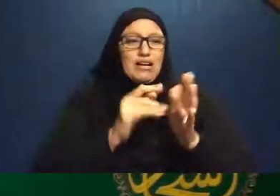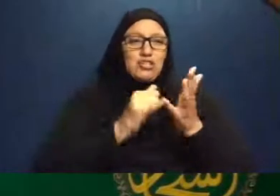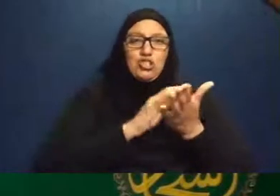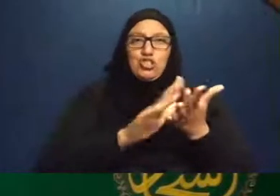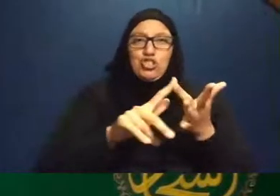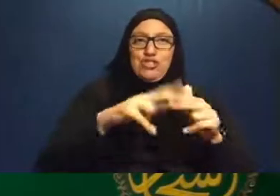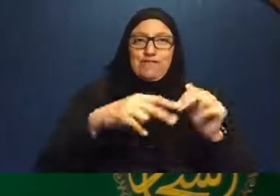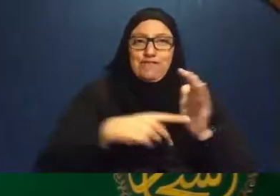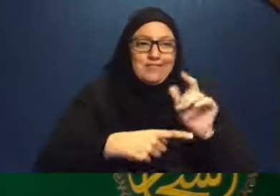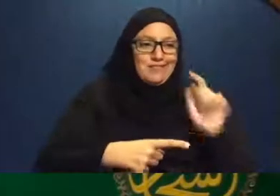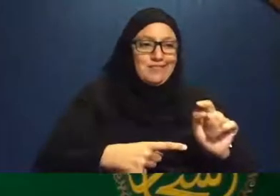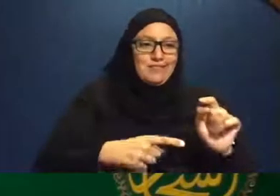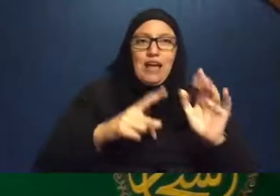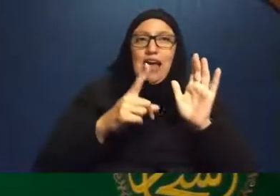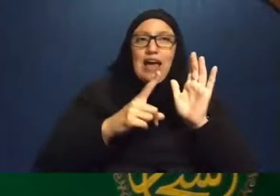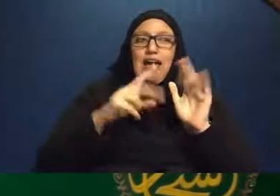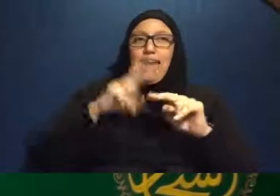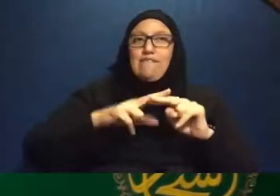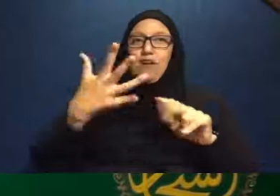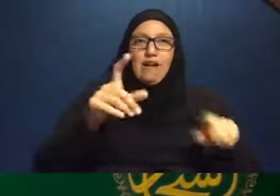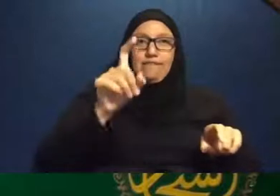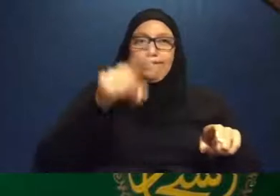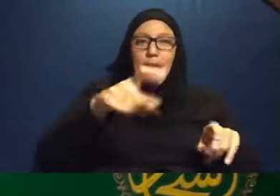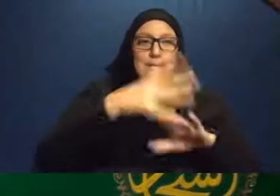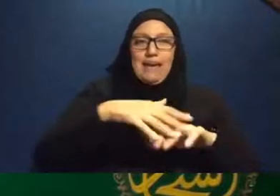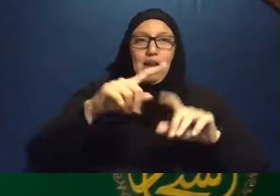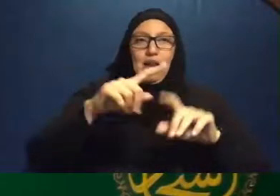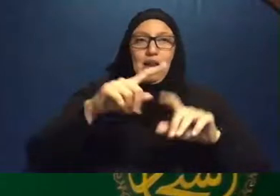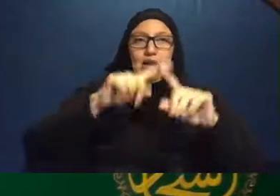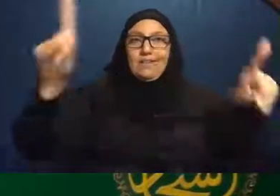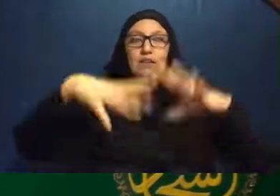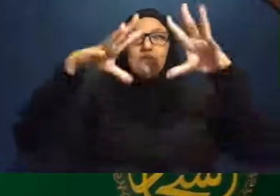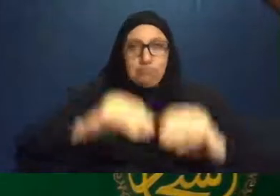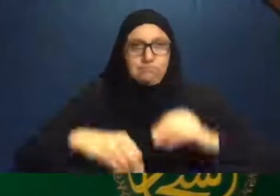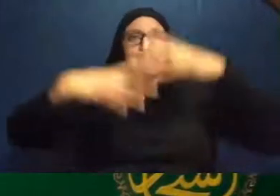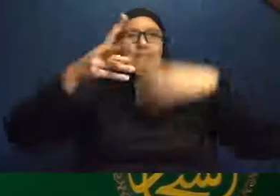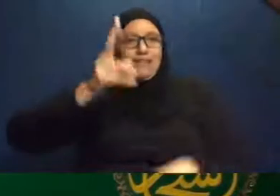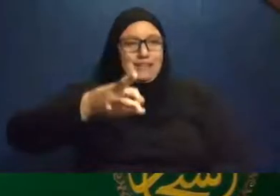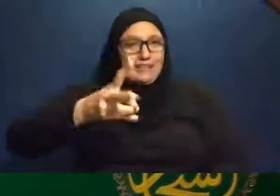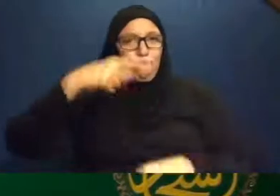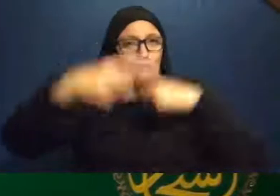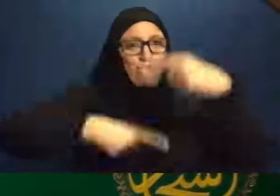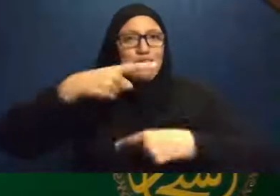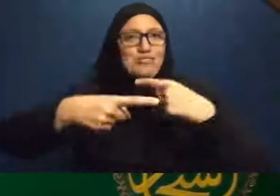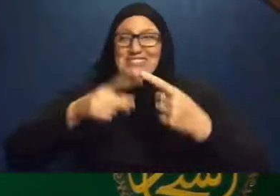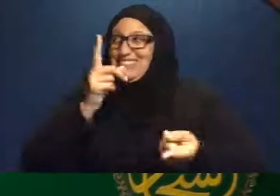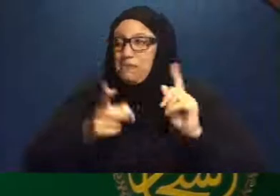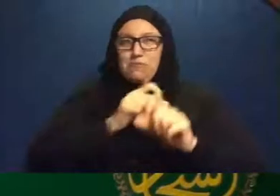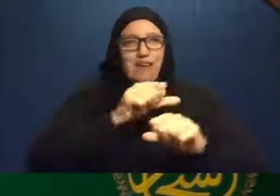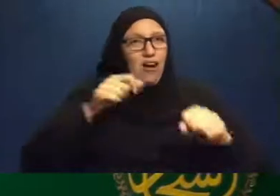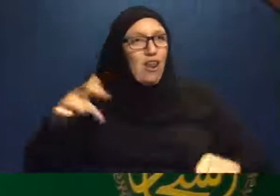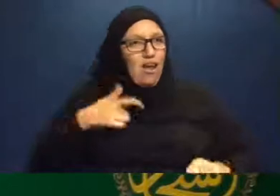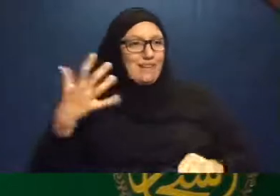hold shift and press F5. Sometimes in life we need to hold shift and press F5 to